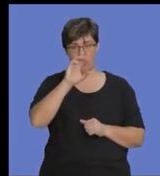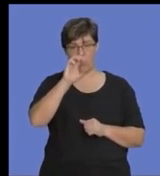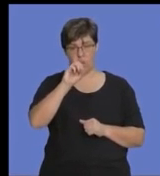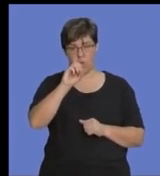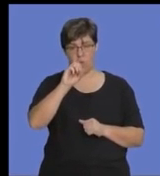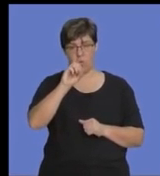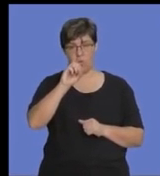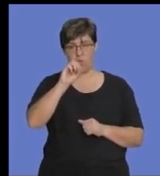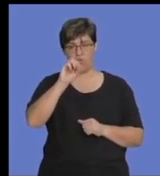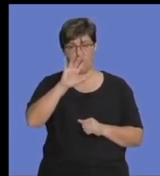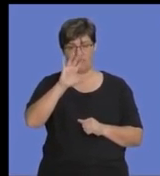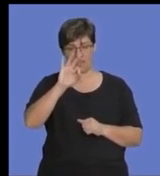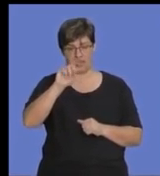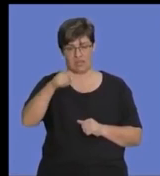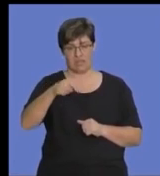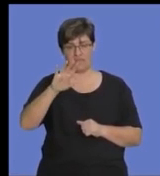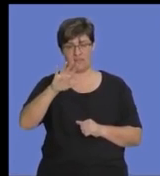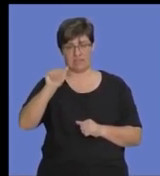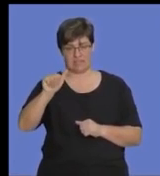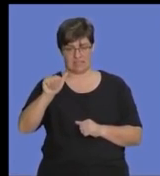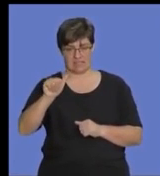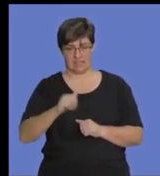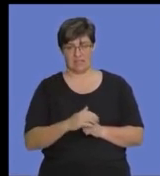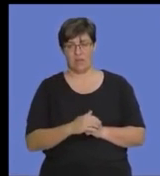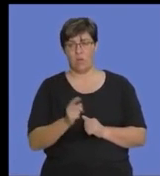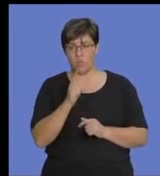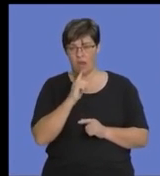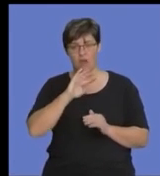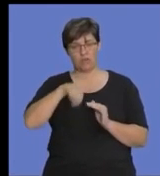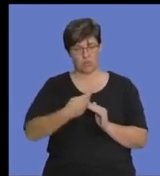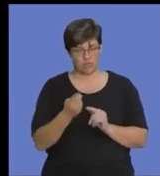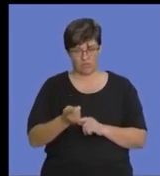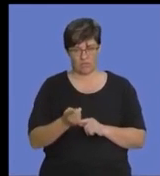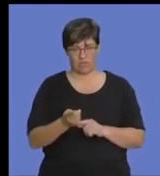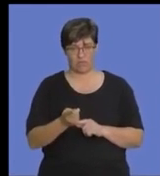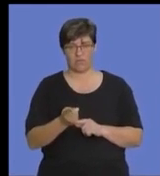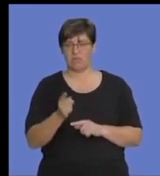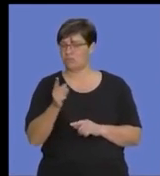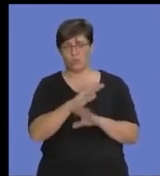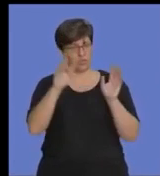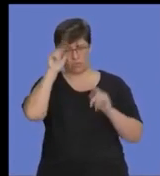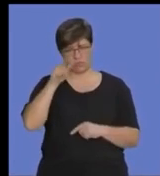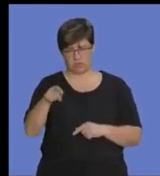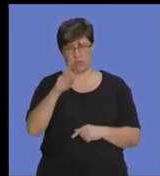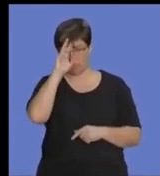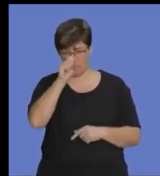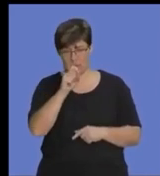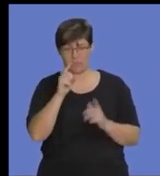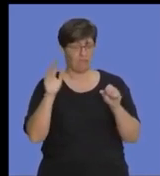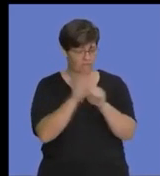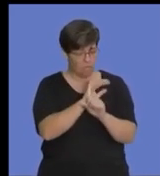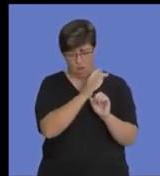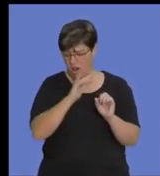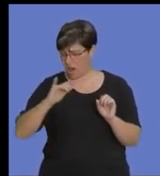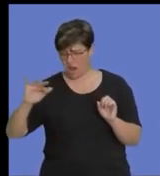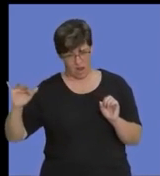19,053 rands and 56 cents, right? Although I'm rounding off here, that's not what you're supposed to do.